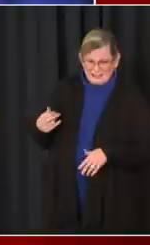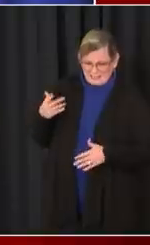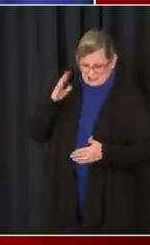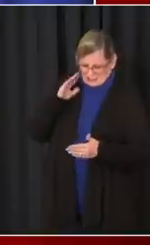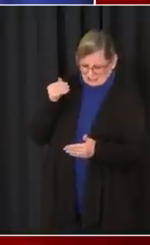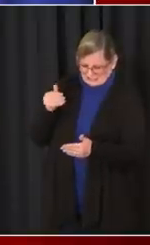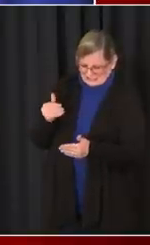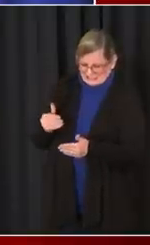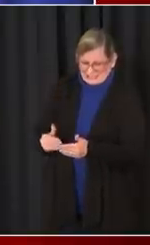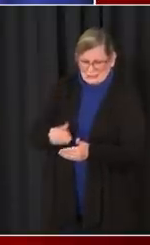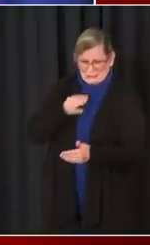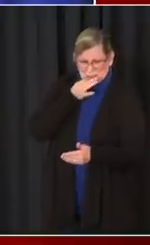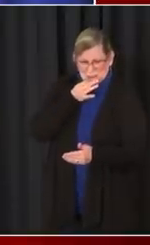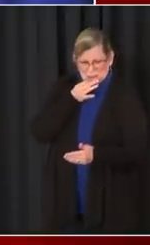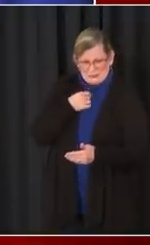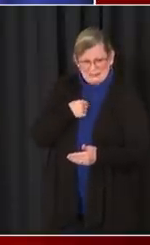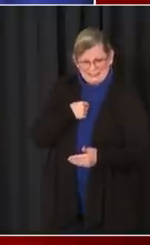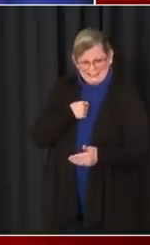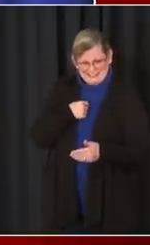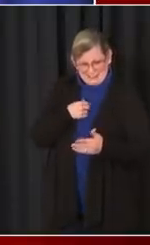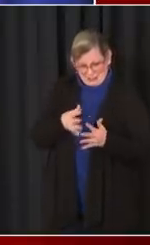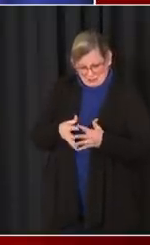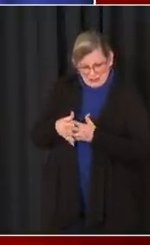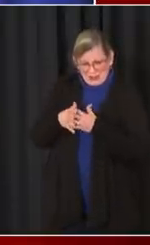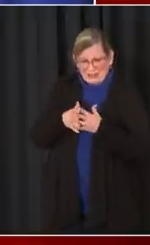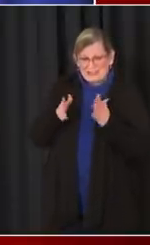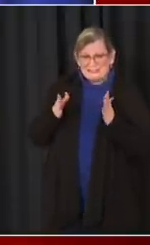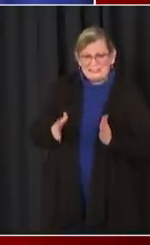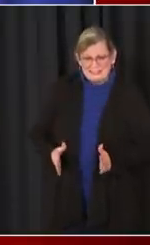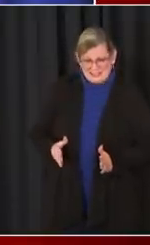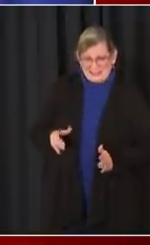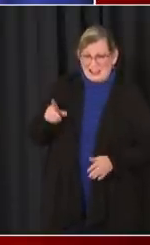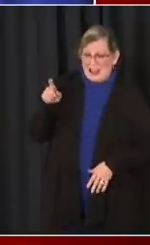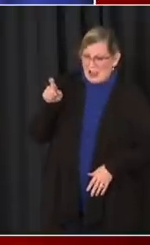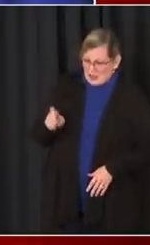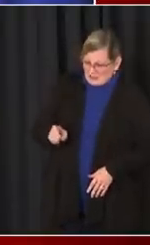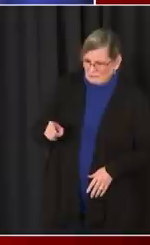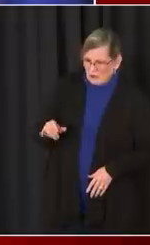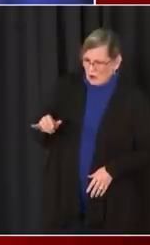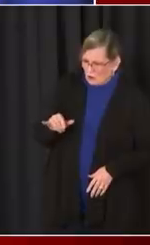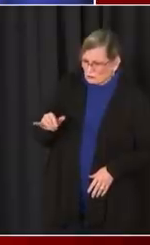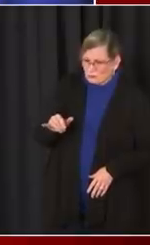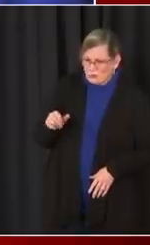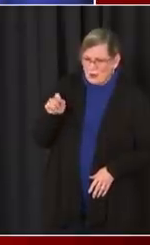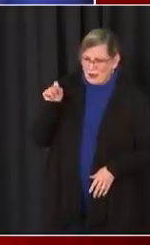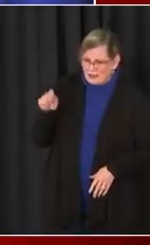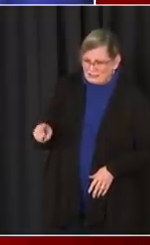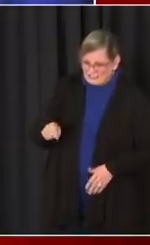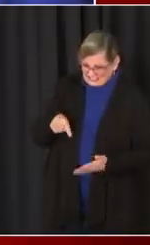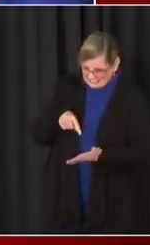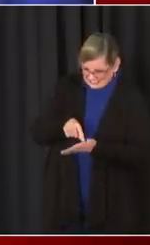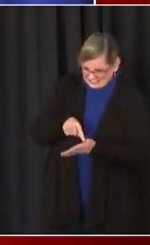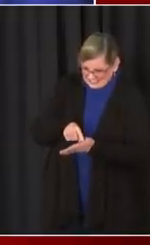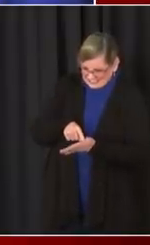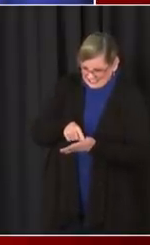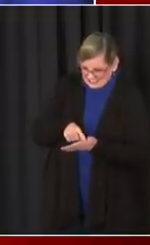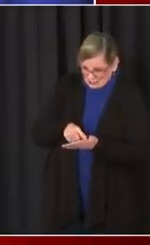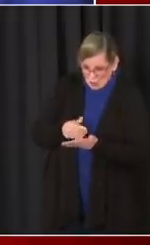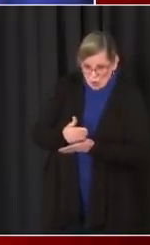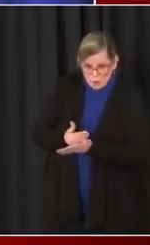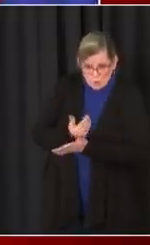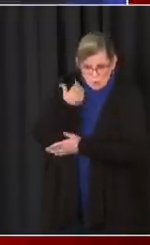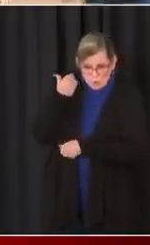up to the 20th. But I think we as Americans have to also ask ourselves, is this going to be a